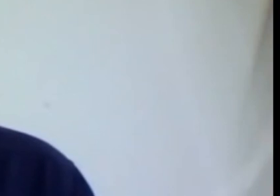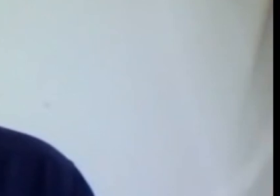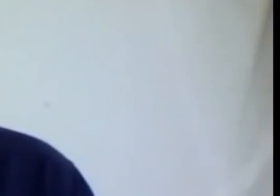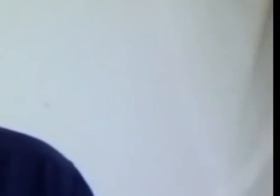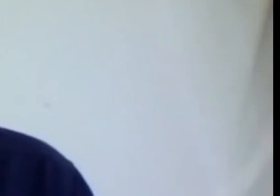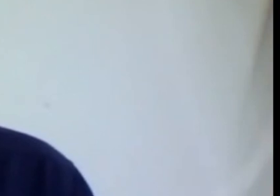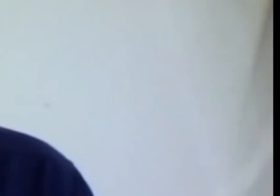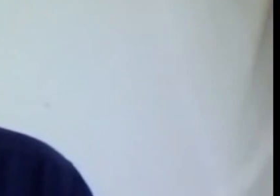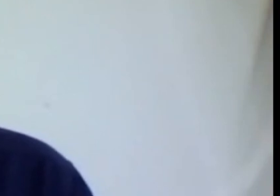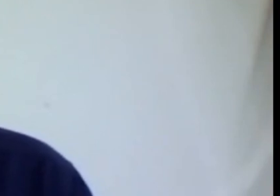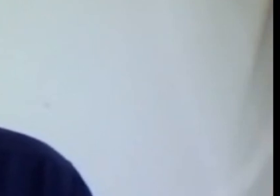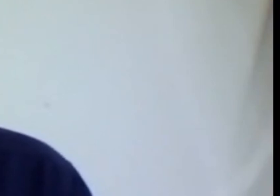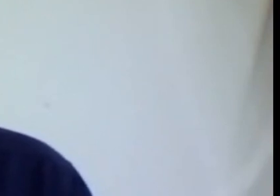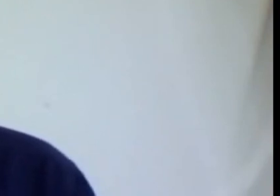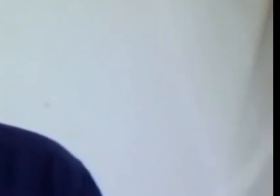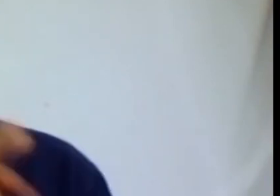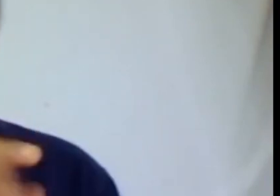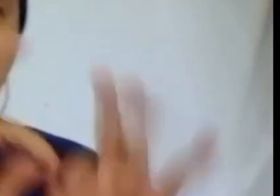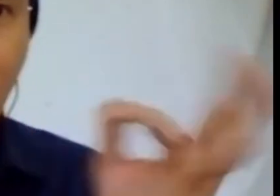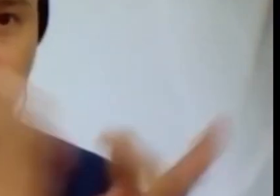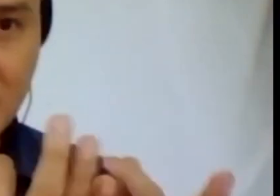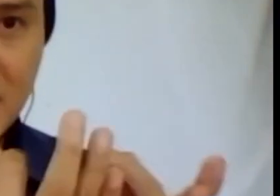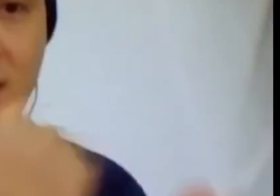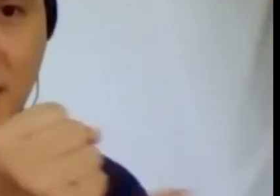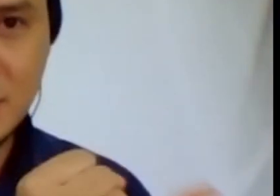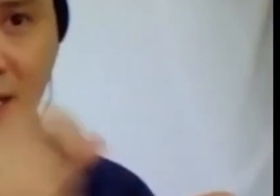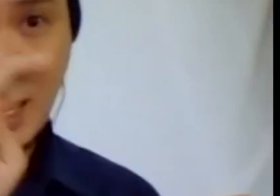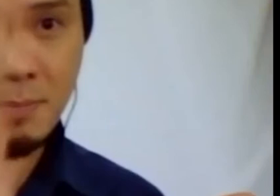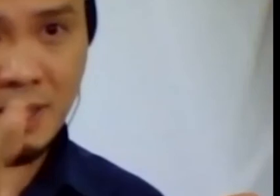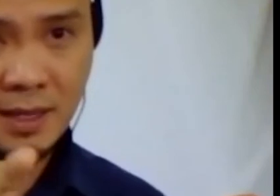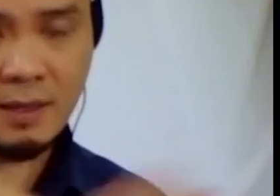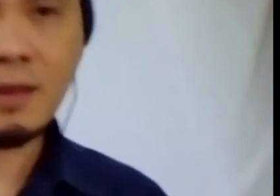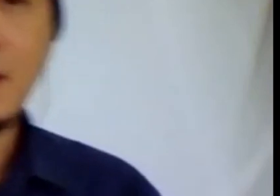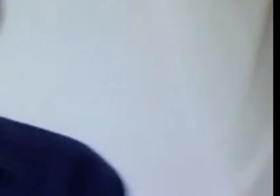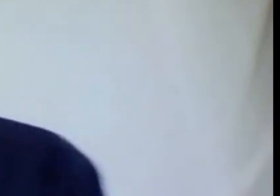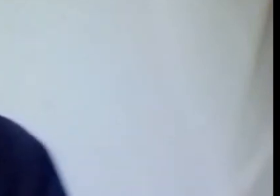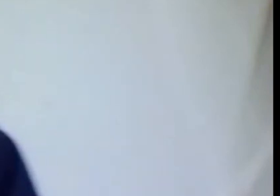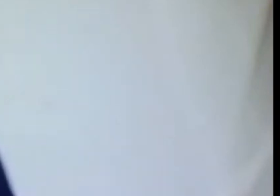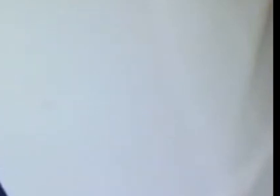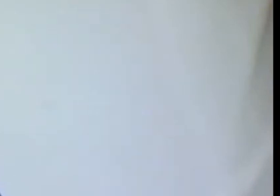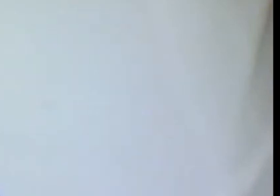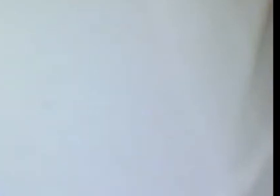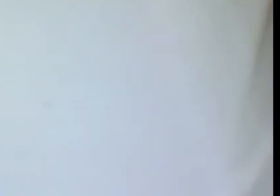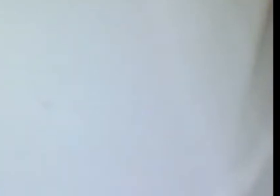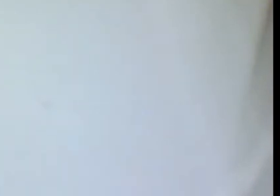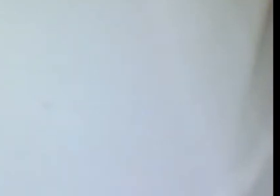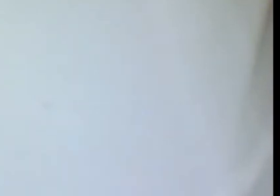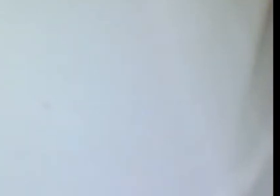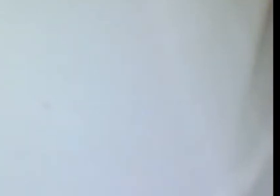Okay, you family is a subject to NP. The VP is how many?